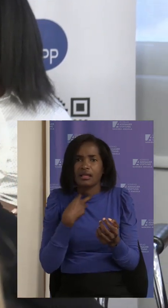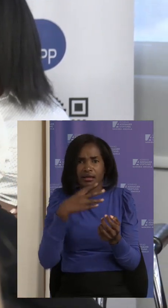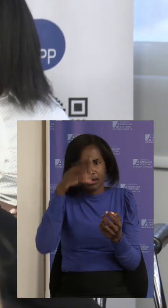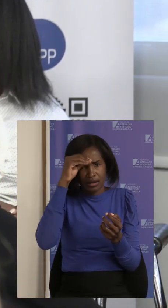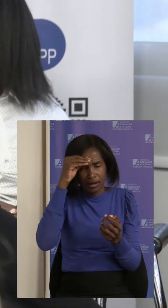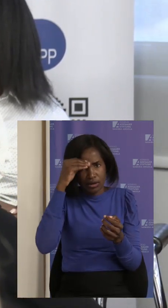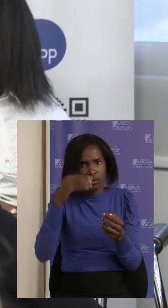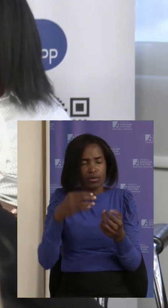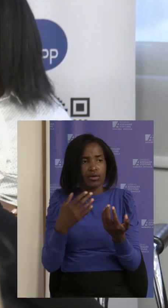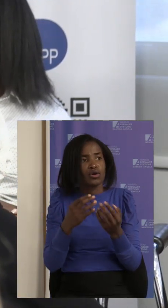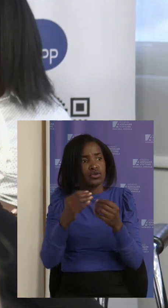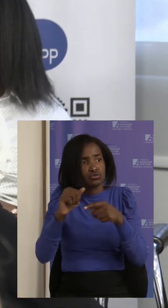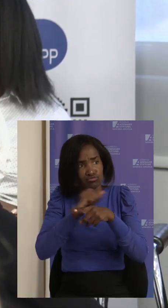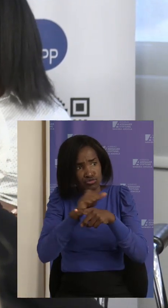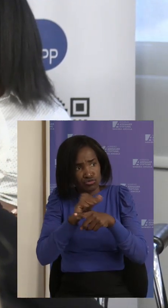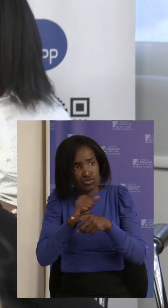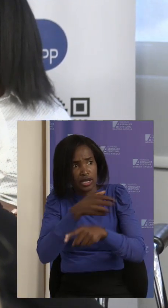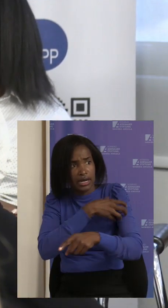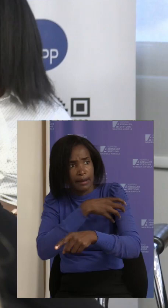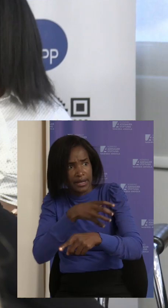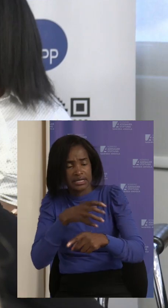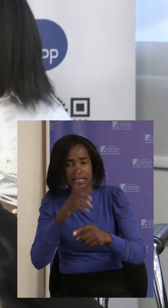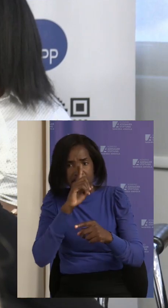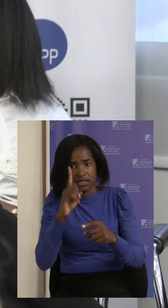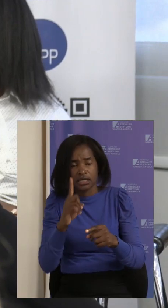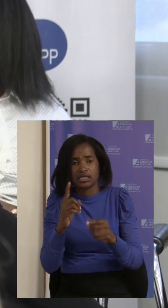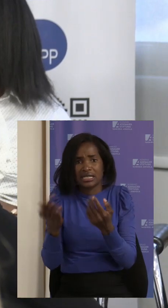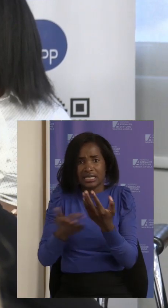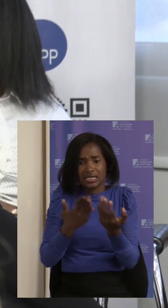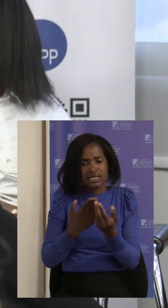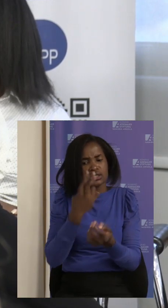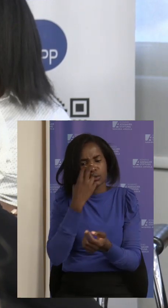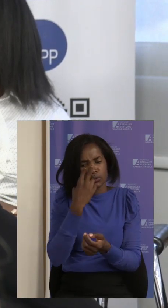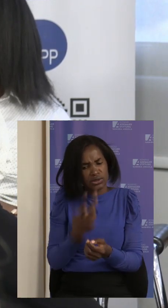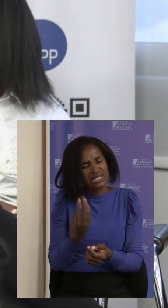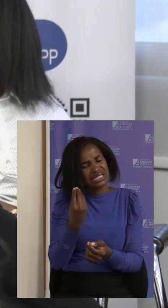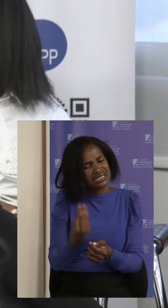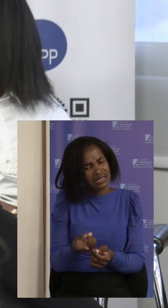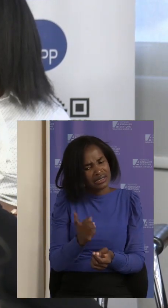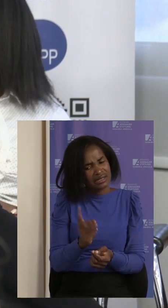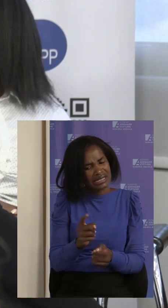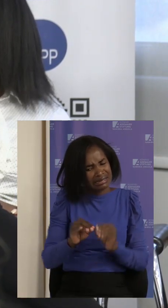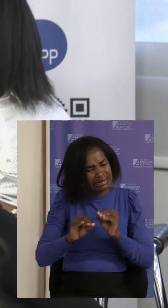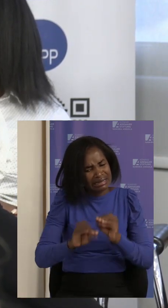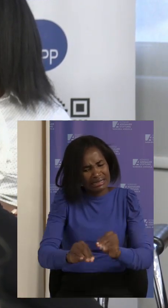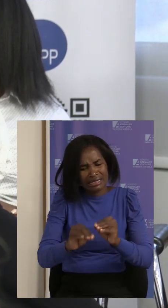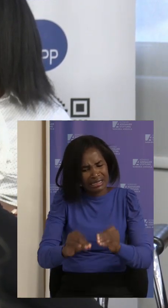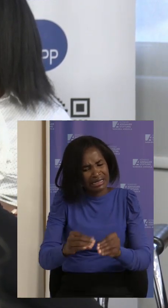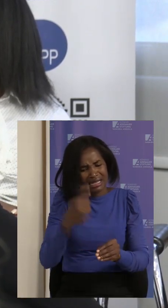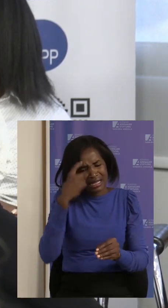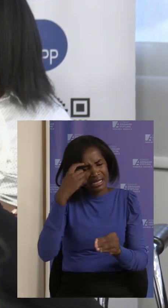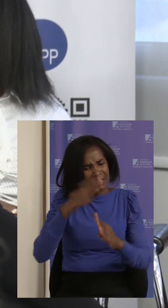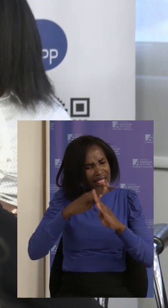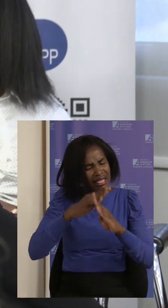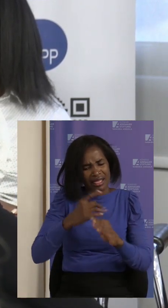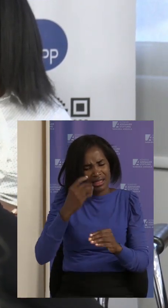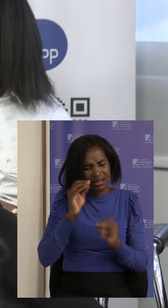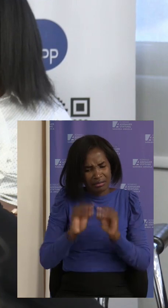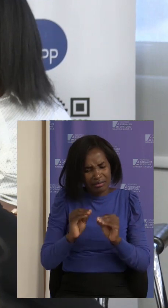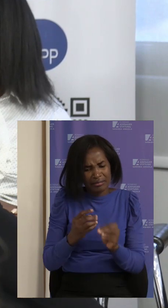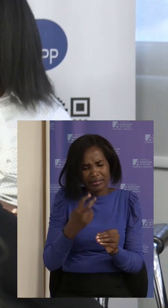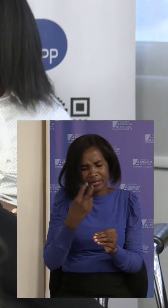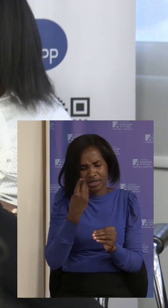our teachers to be able to overcome or to build the bridges for the child to unlock